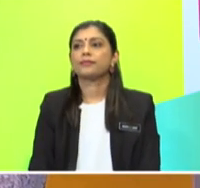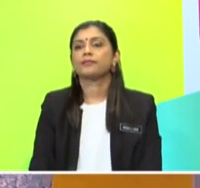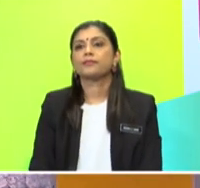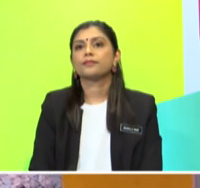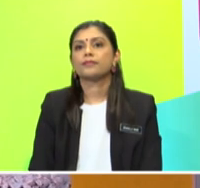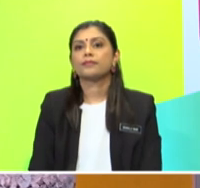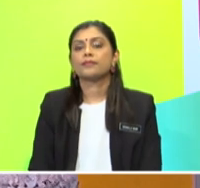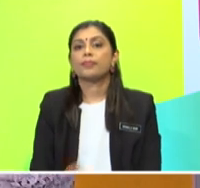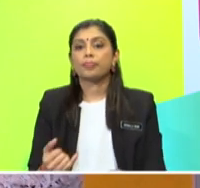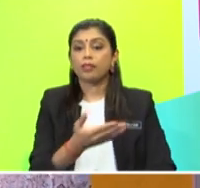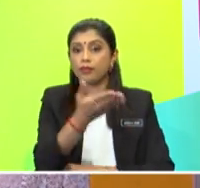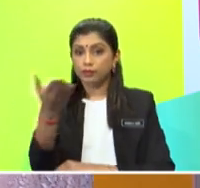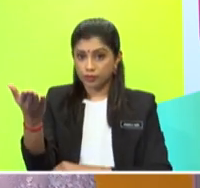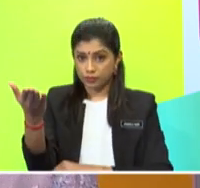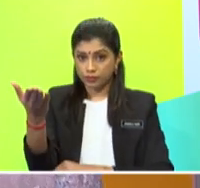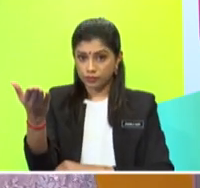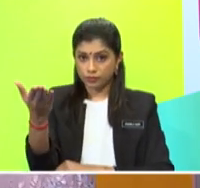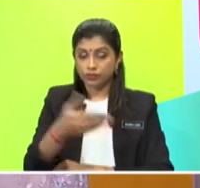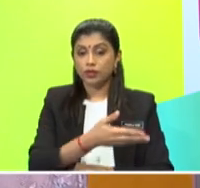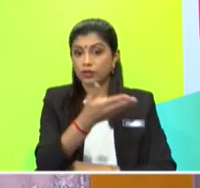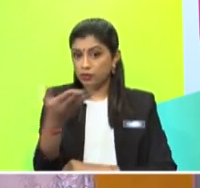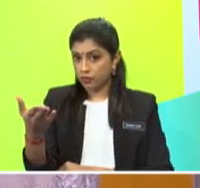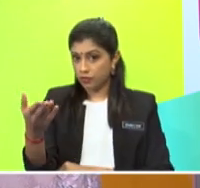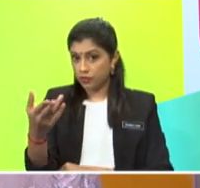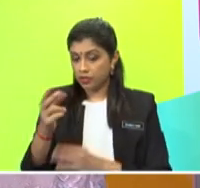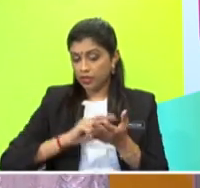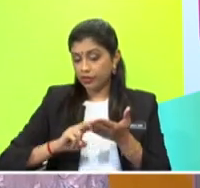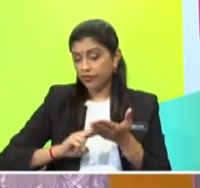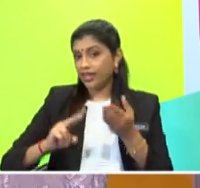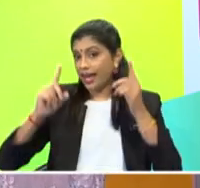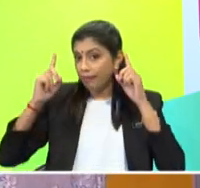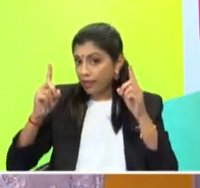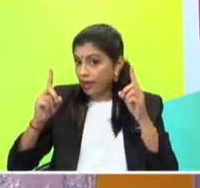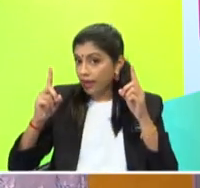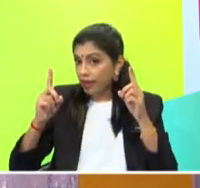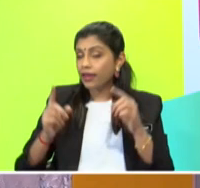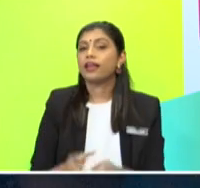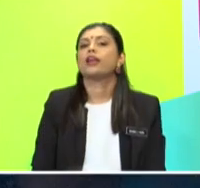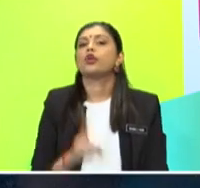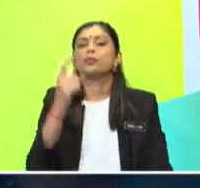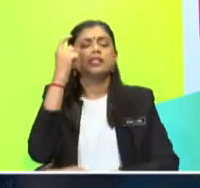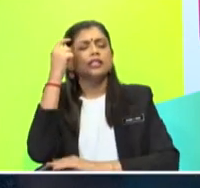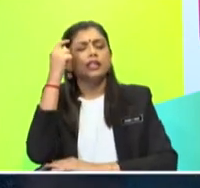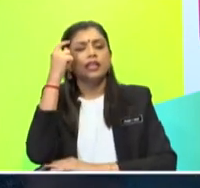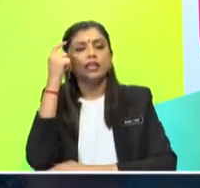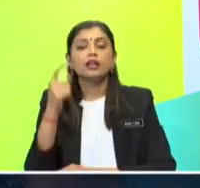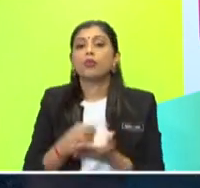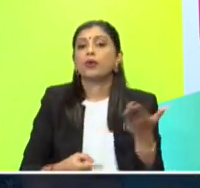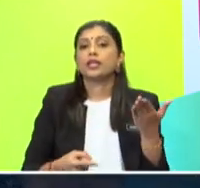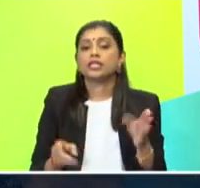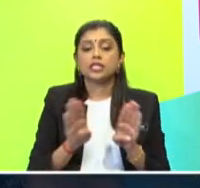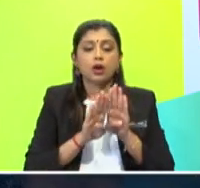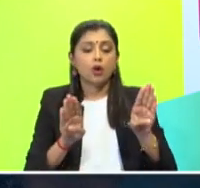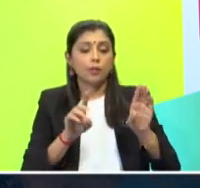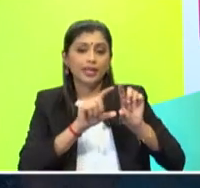task. We are going to give them a situation, Sean. Okay. And having said that, they have already aware of the